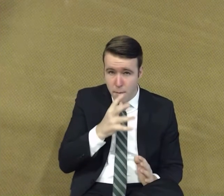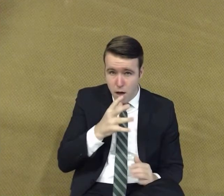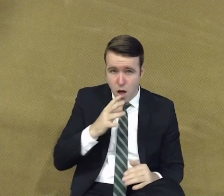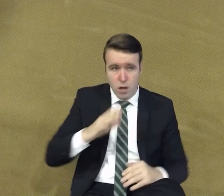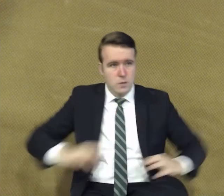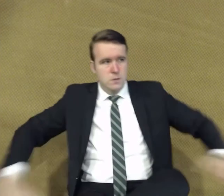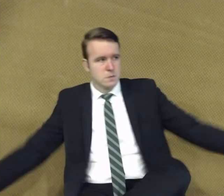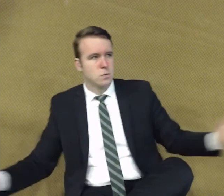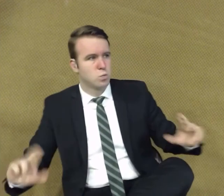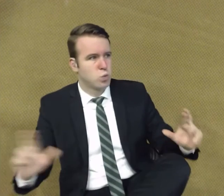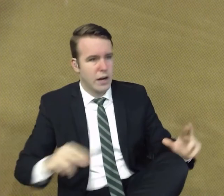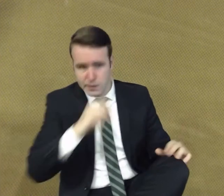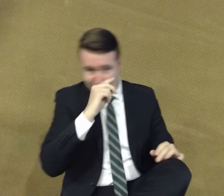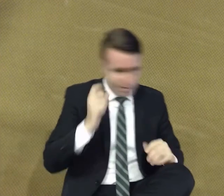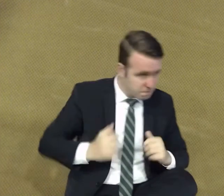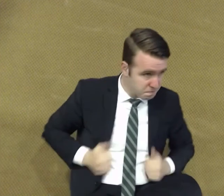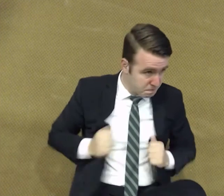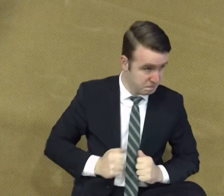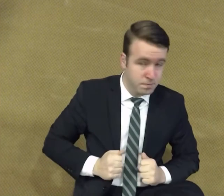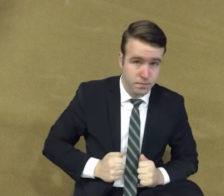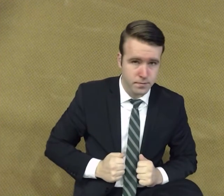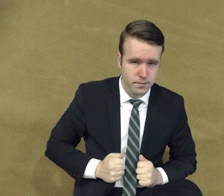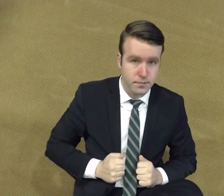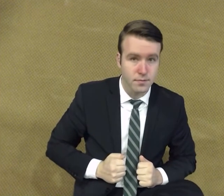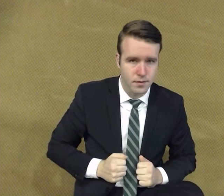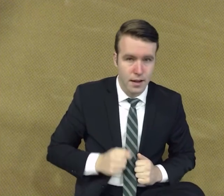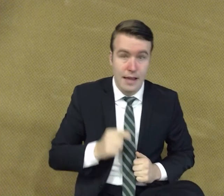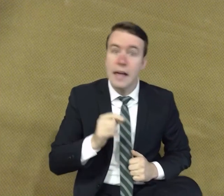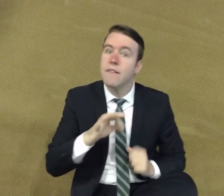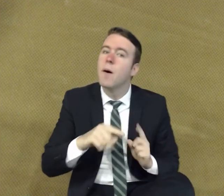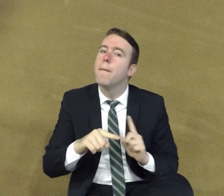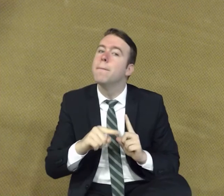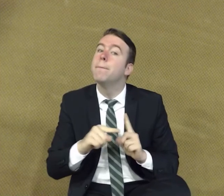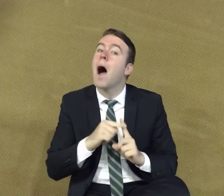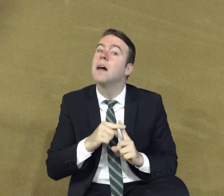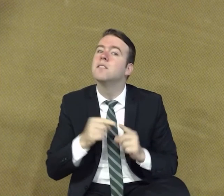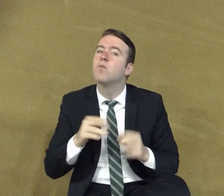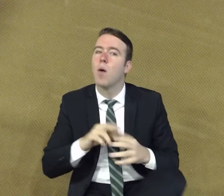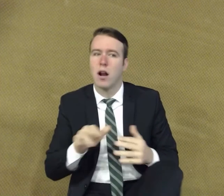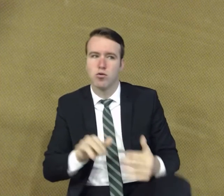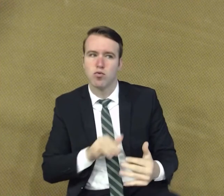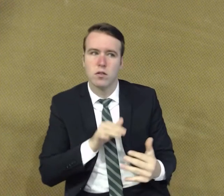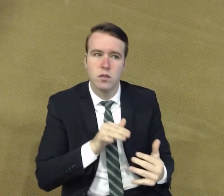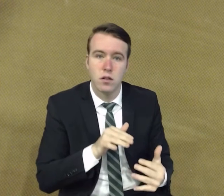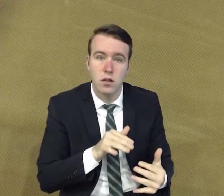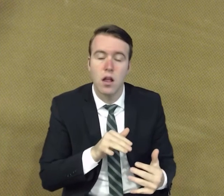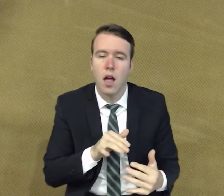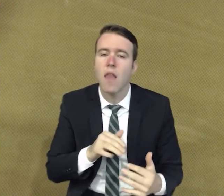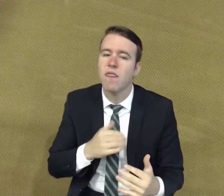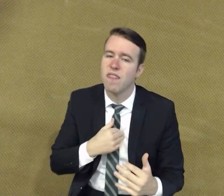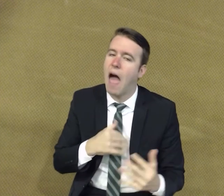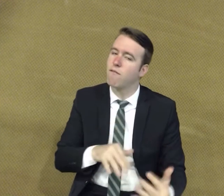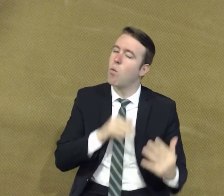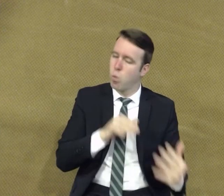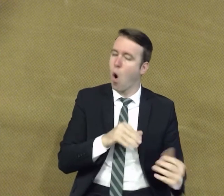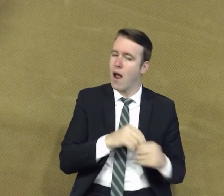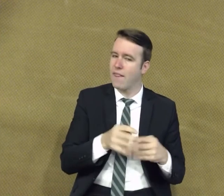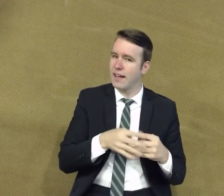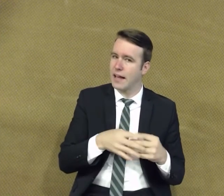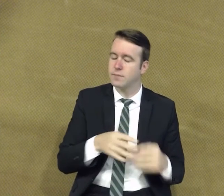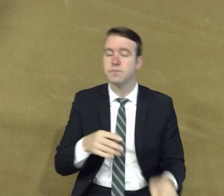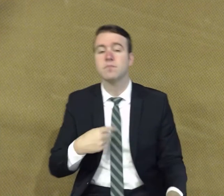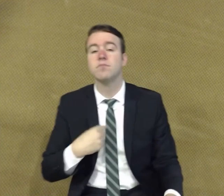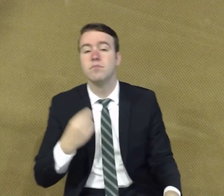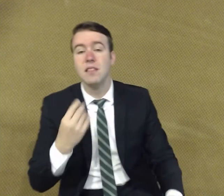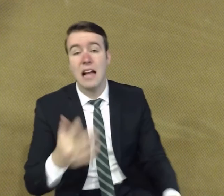on the warpath? Well, when she gets on the warpath in a good way, there is war in the gates. And I'll